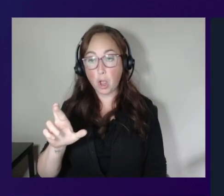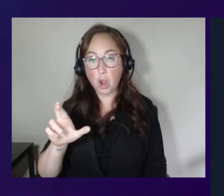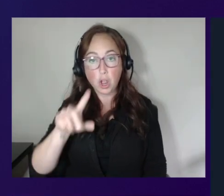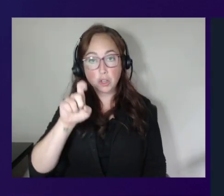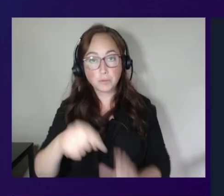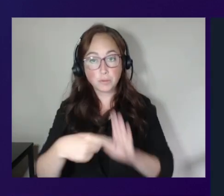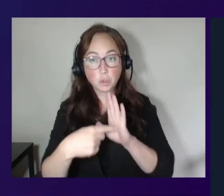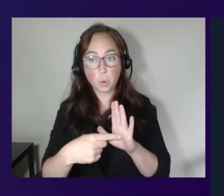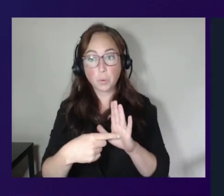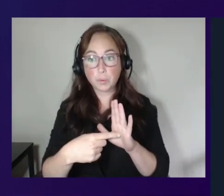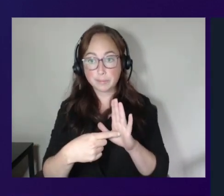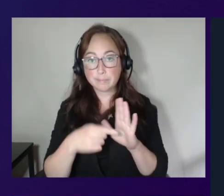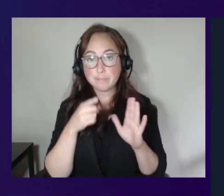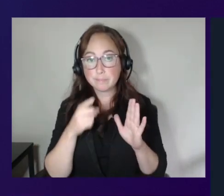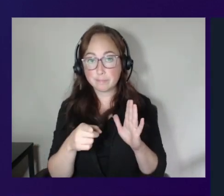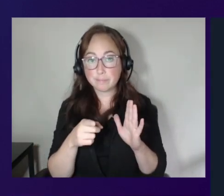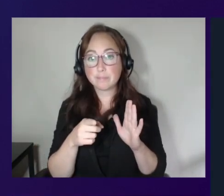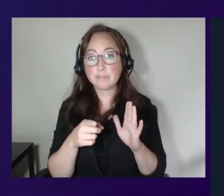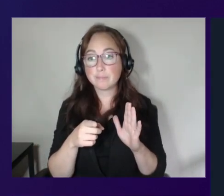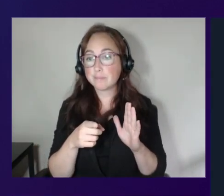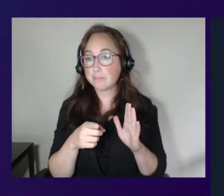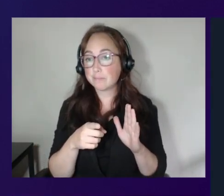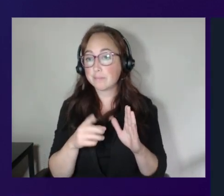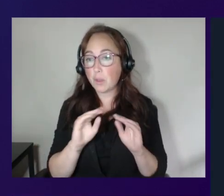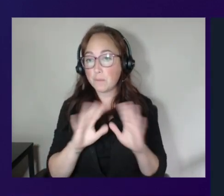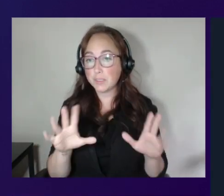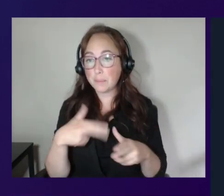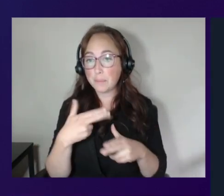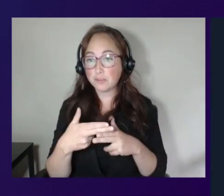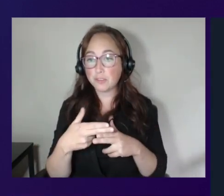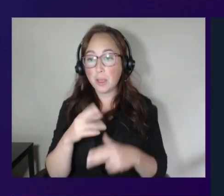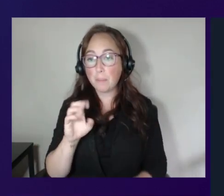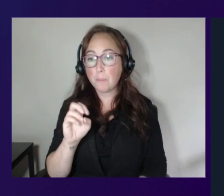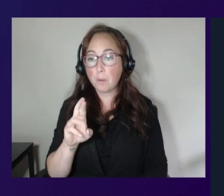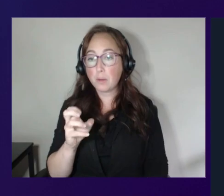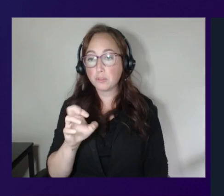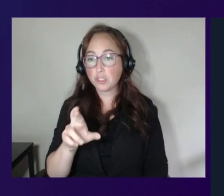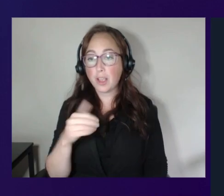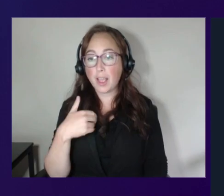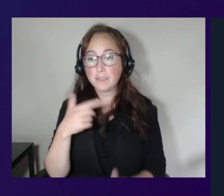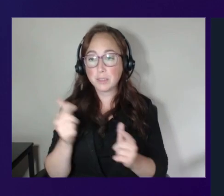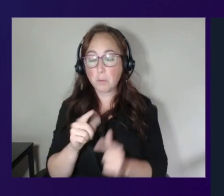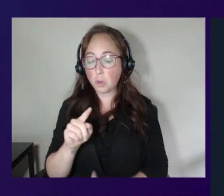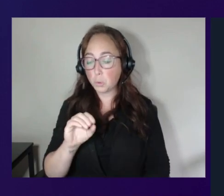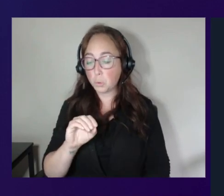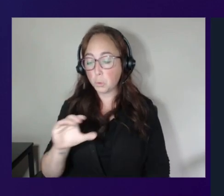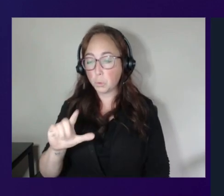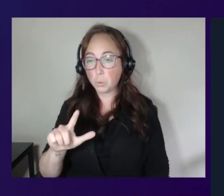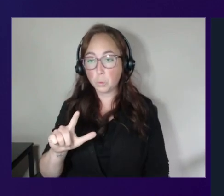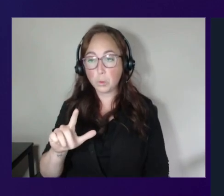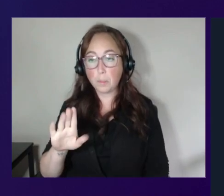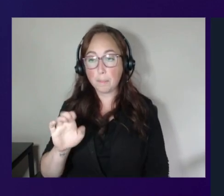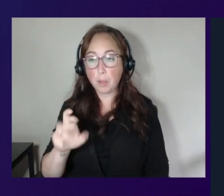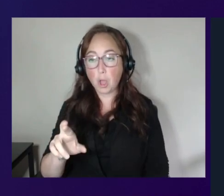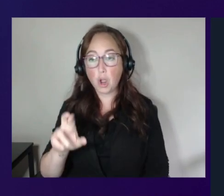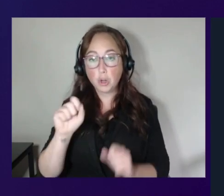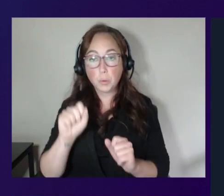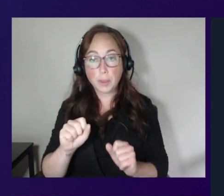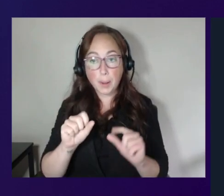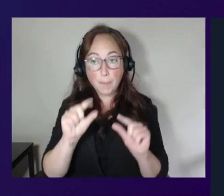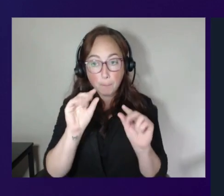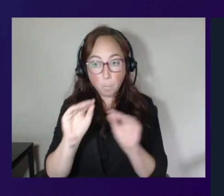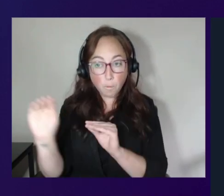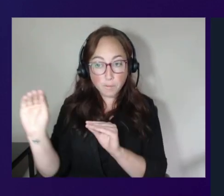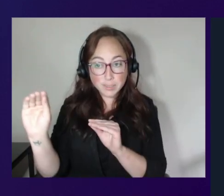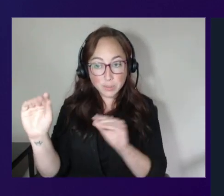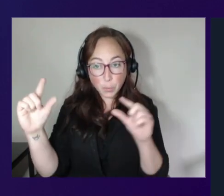only thing that really, in my mind, obviously you mentioned the browser and browser. There's a small toolbar. The nice thing about it, you can collapse it. You can move it out of the way. It's just for